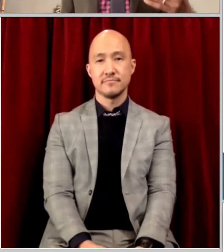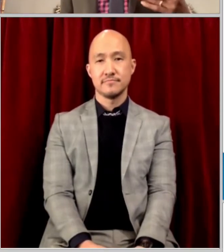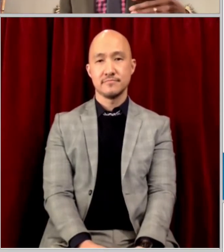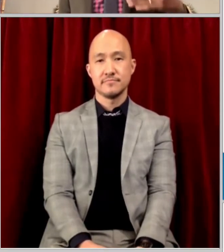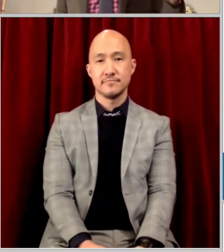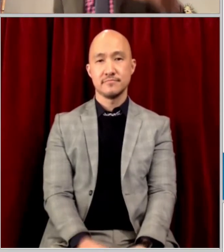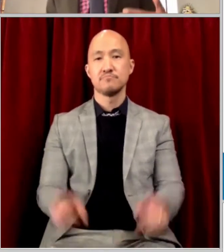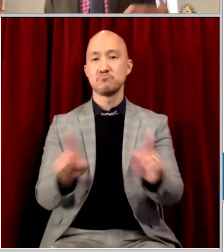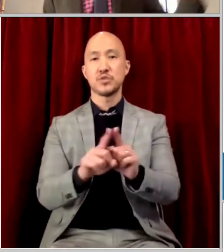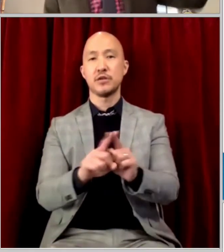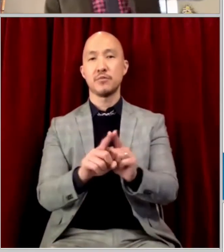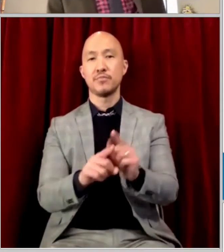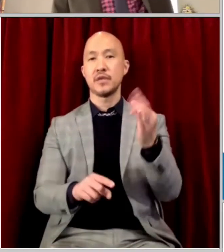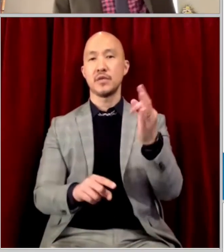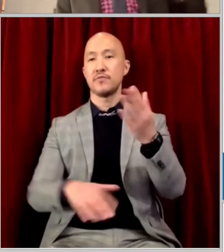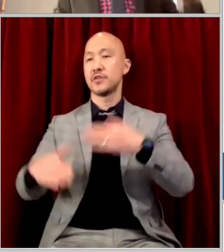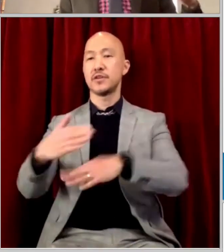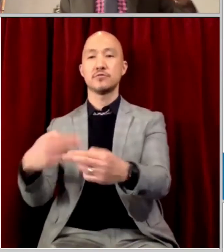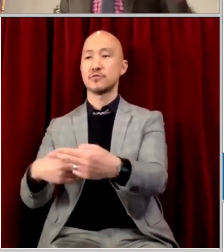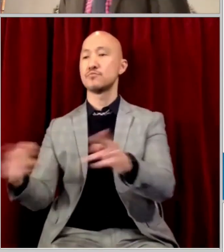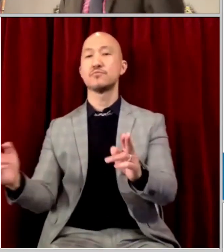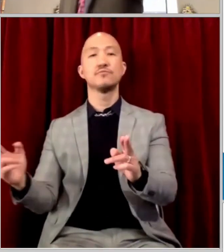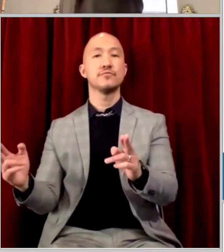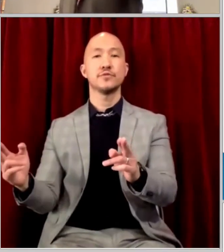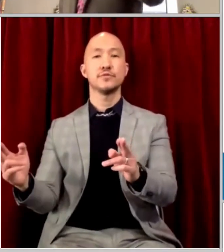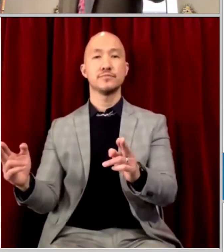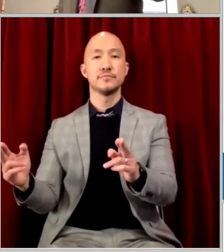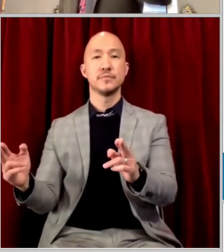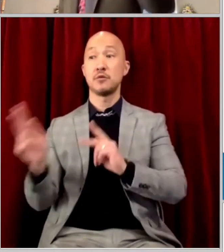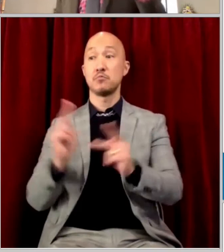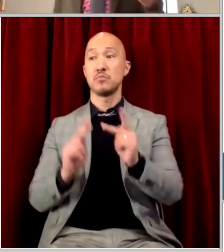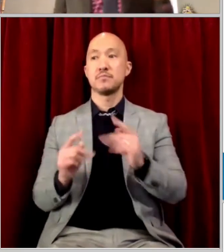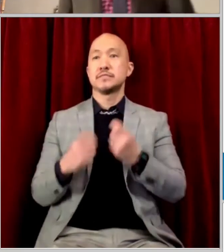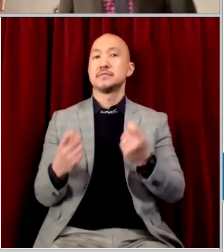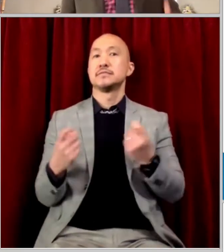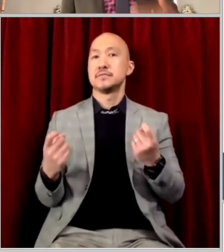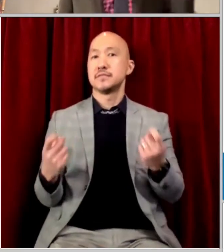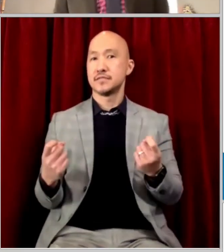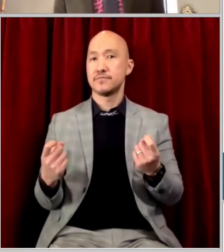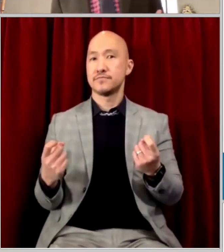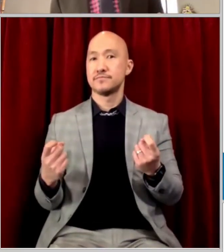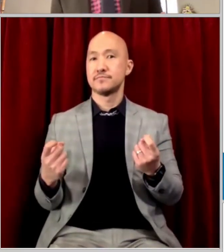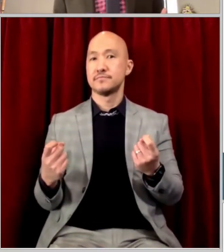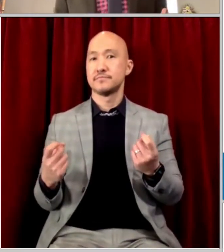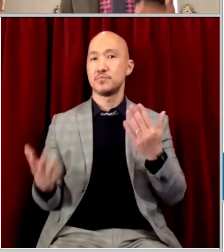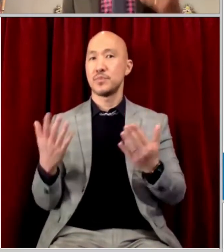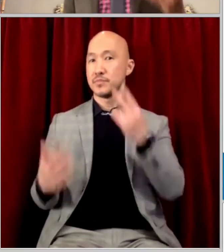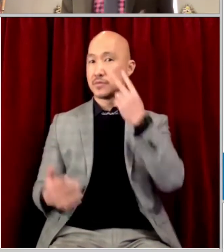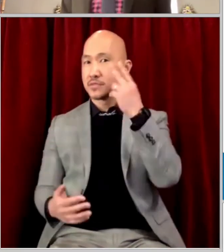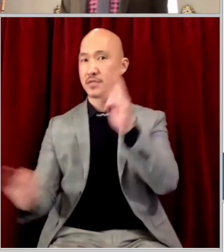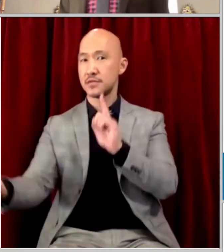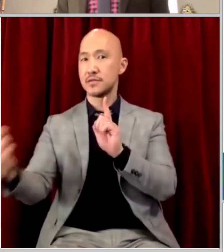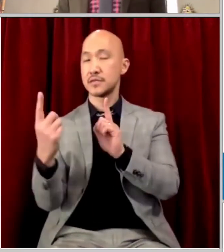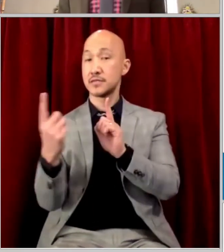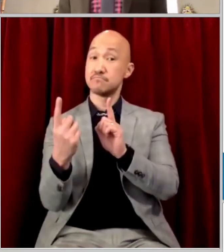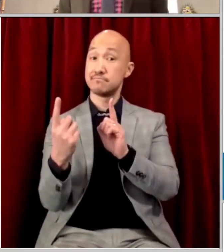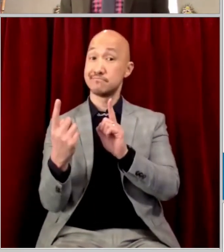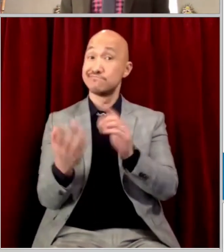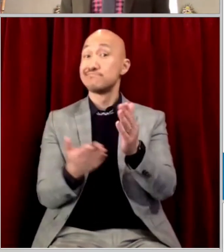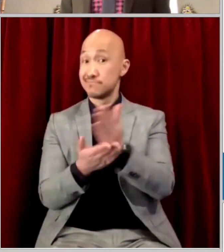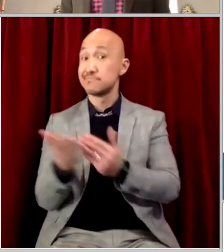of the world, the same light that Jesus says, I am the light of the world, and he says, you are the light of the world, what should happen when I come into the